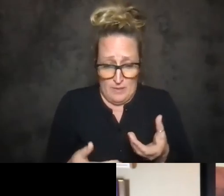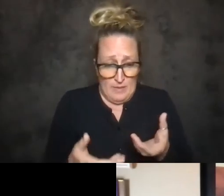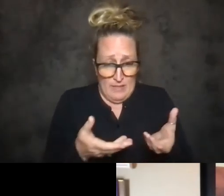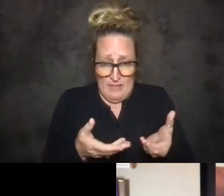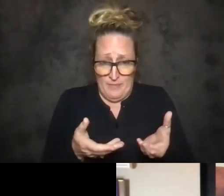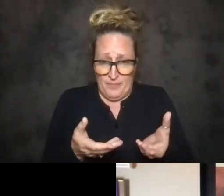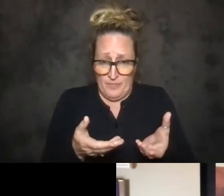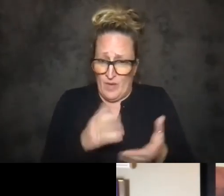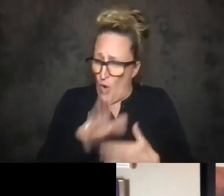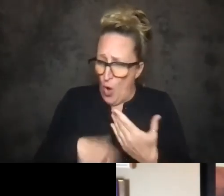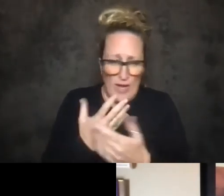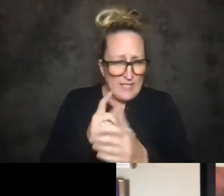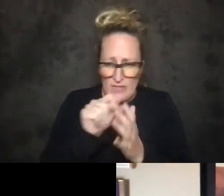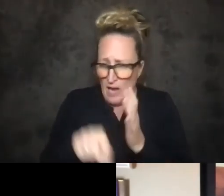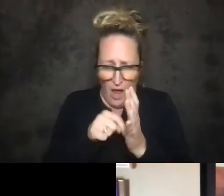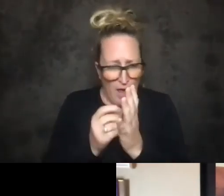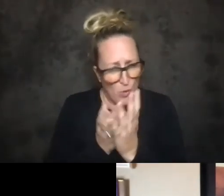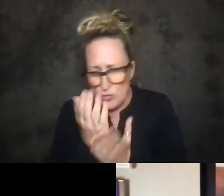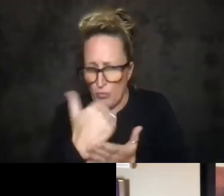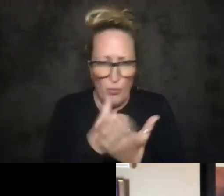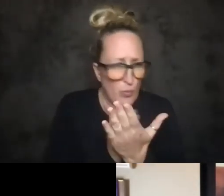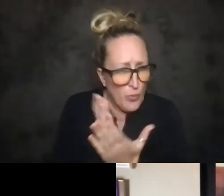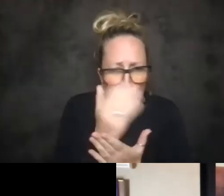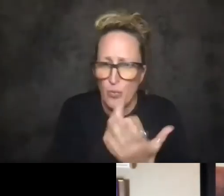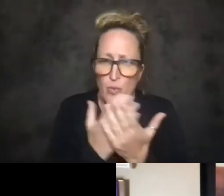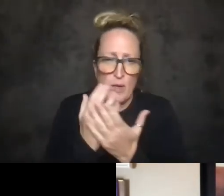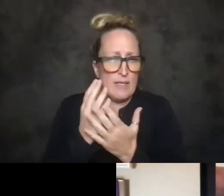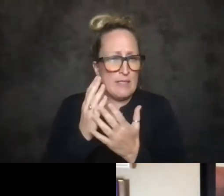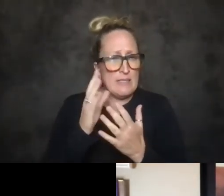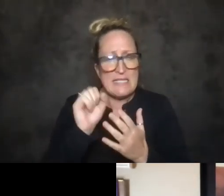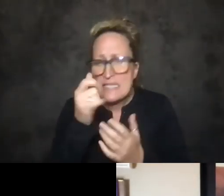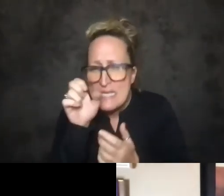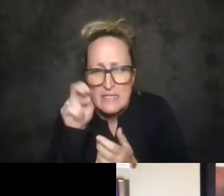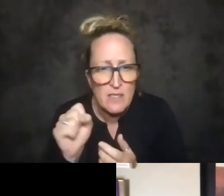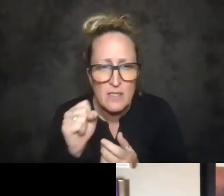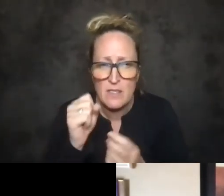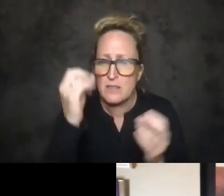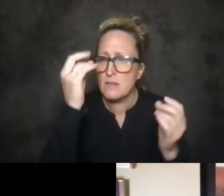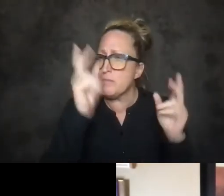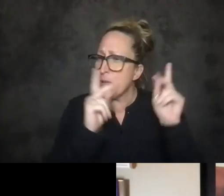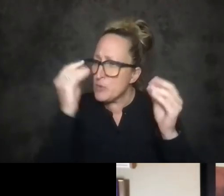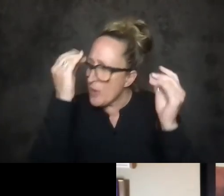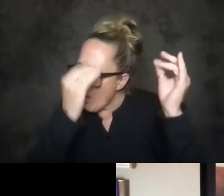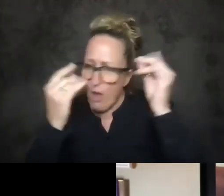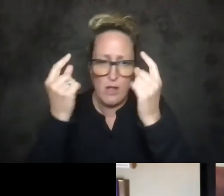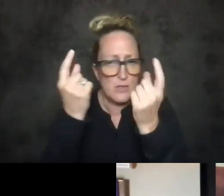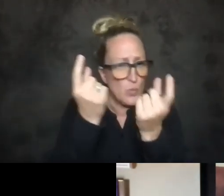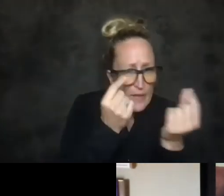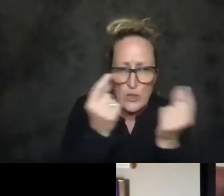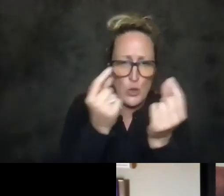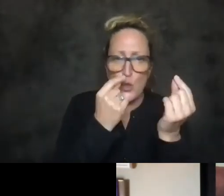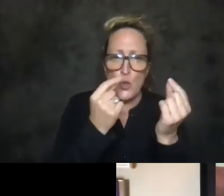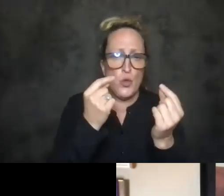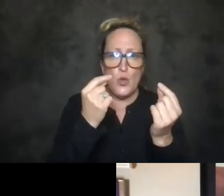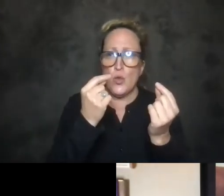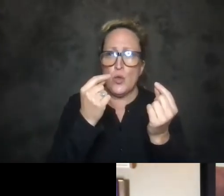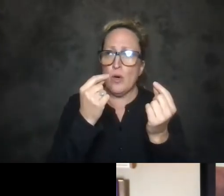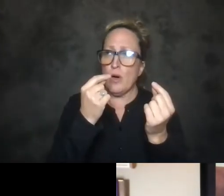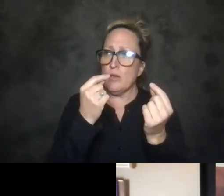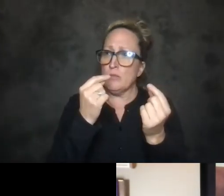room, all kinds of time goes through. All kinds of seasons go through people's thoughts, what they do, how they are to each other.